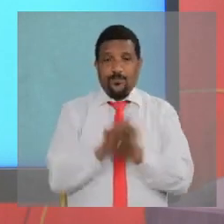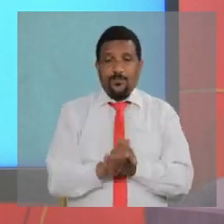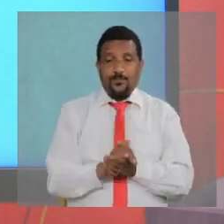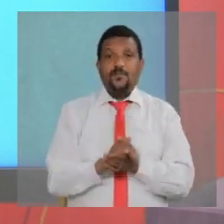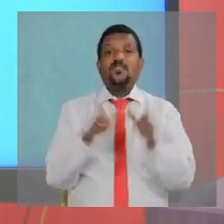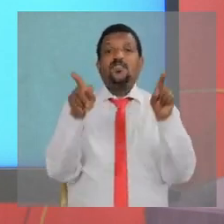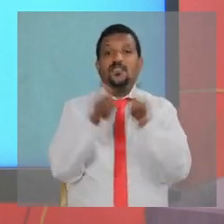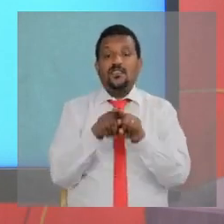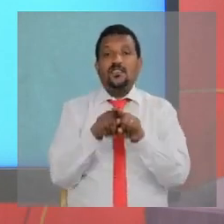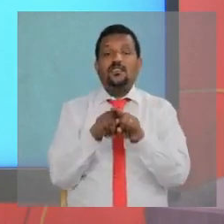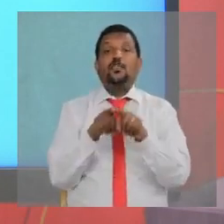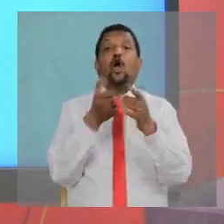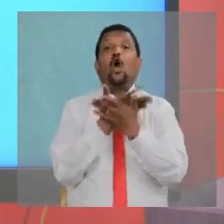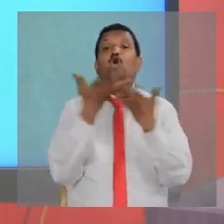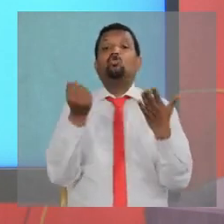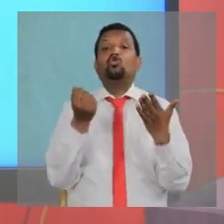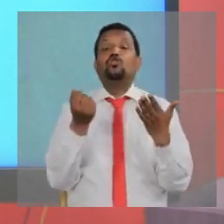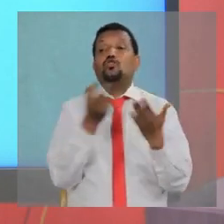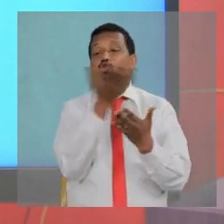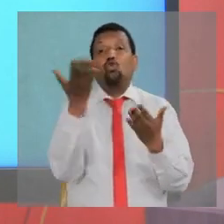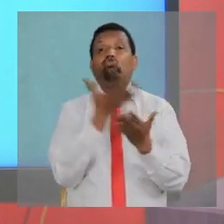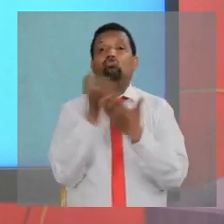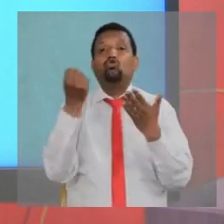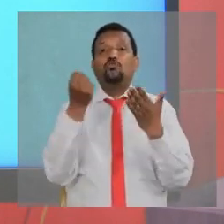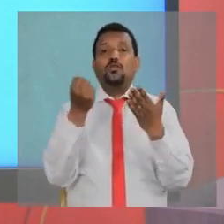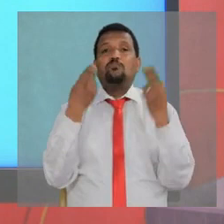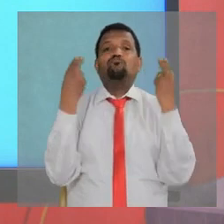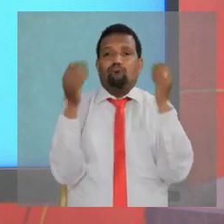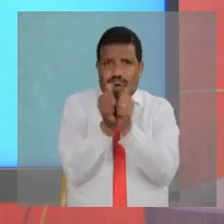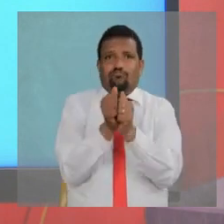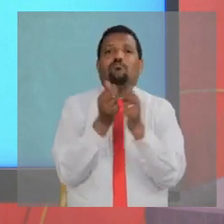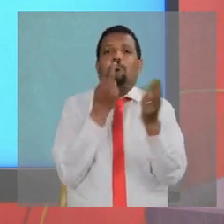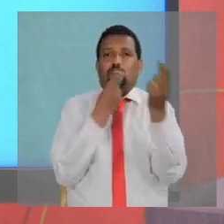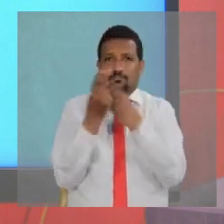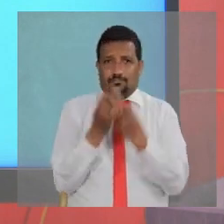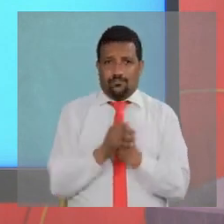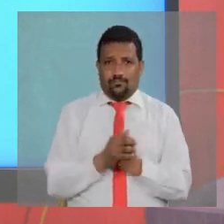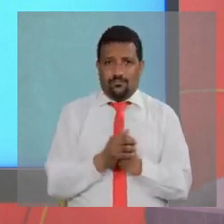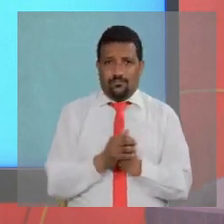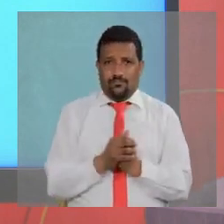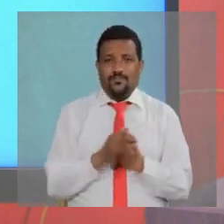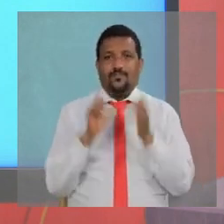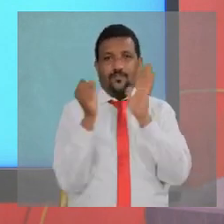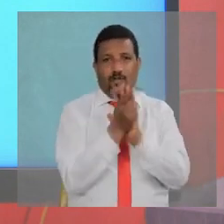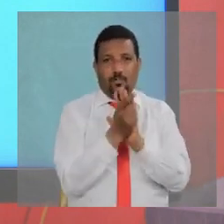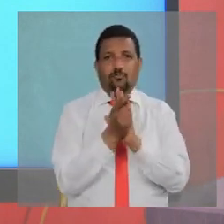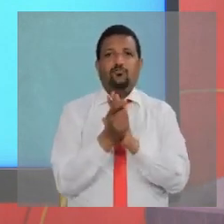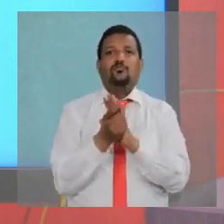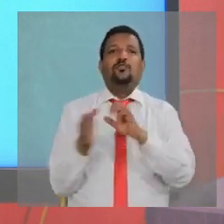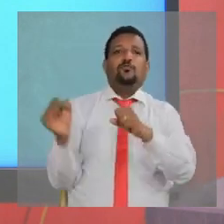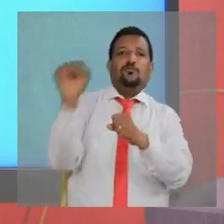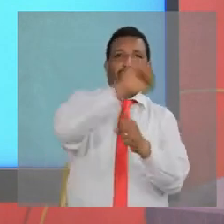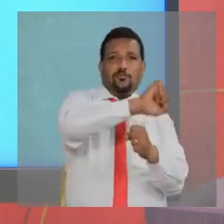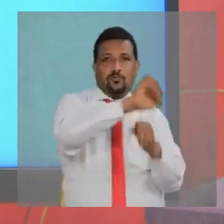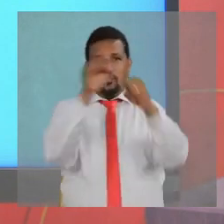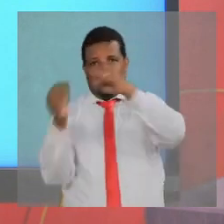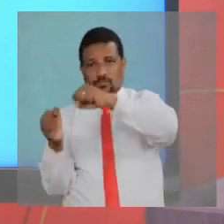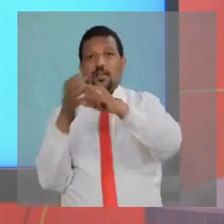are those goods which can be used together. For example, automobile